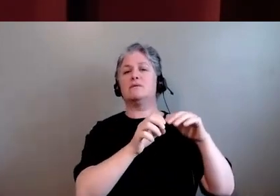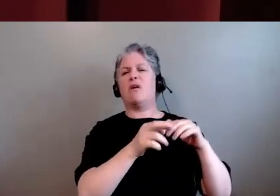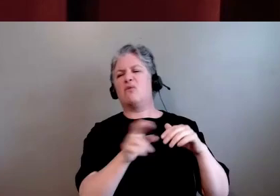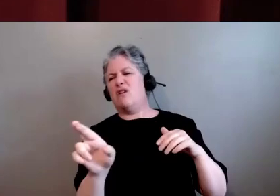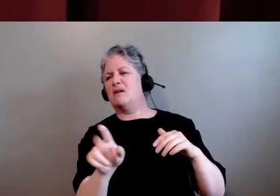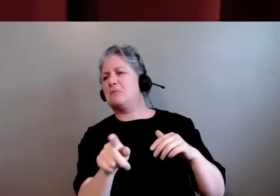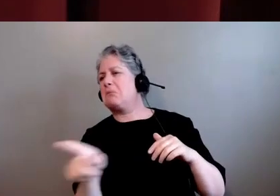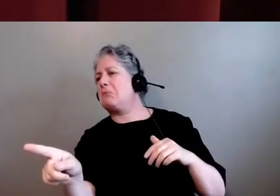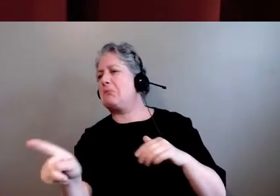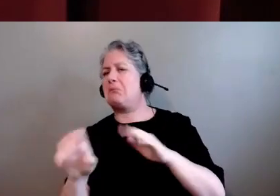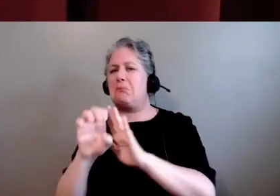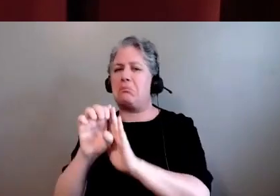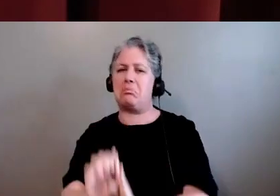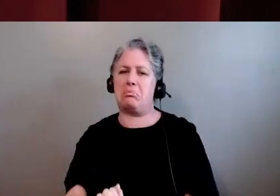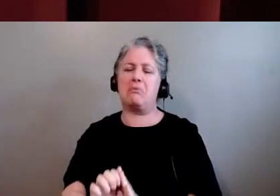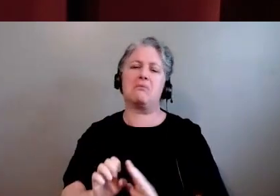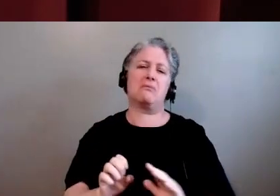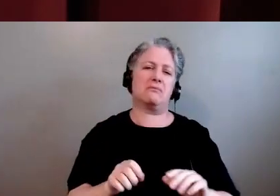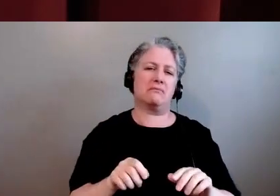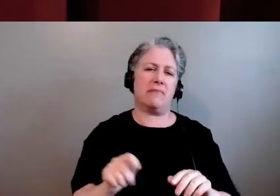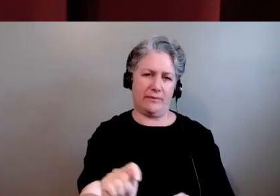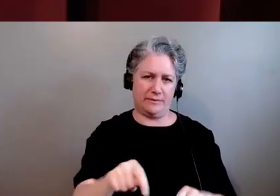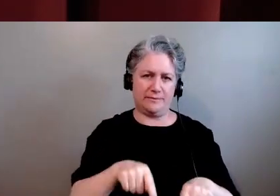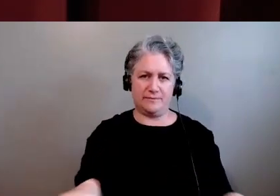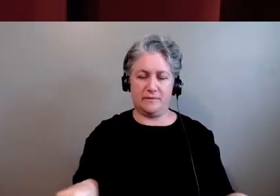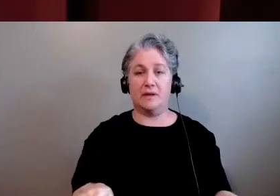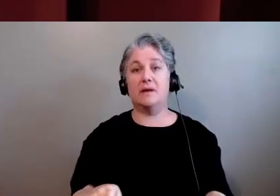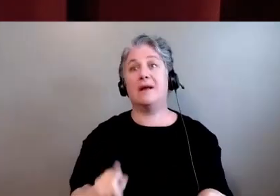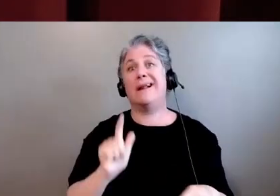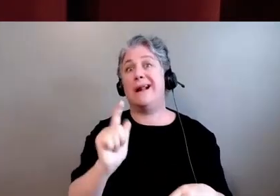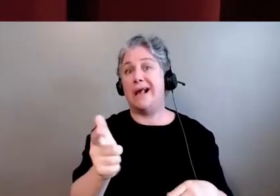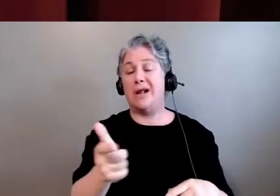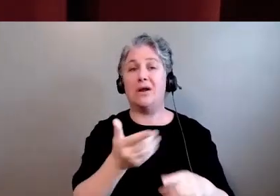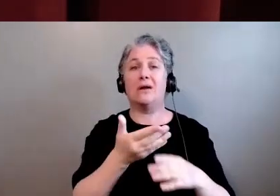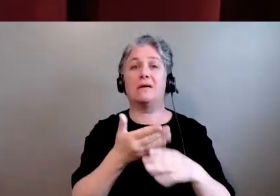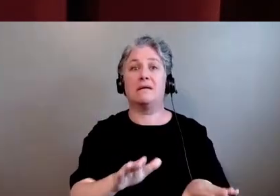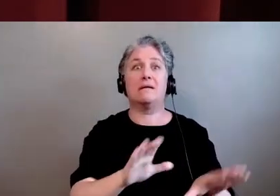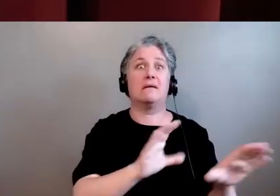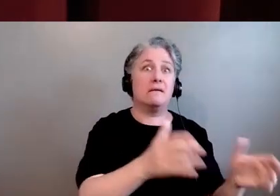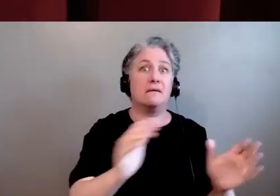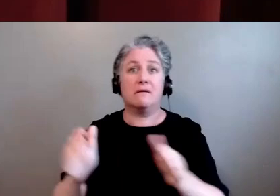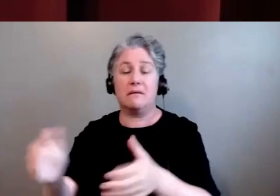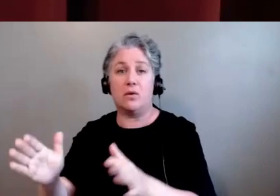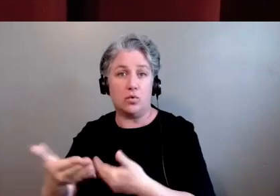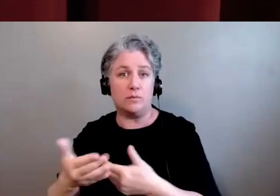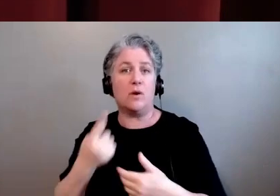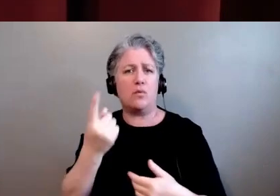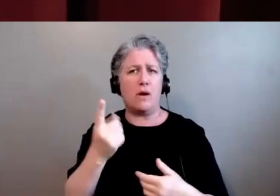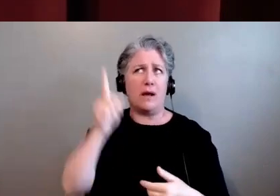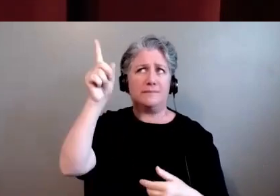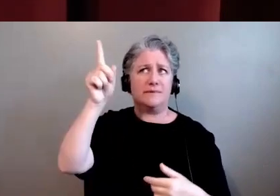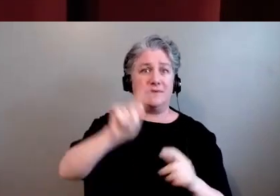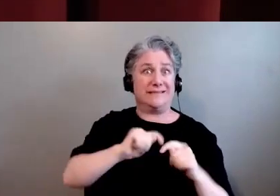elevator. When we do breakout rooms, there is one room upstairs that the teen group will be going